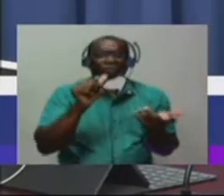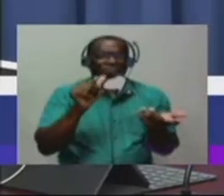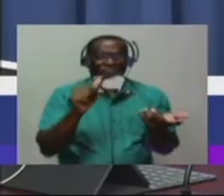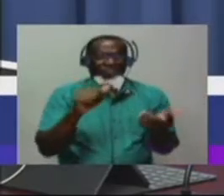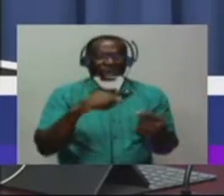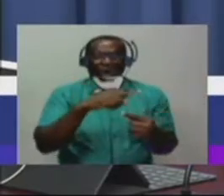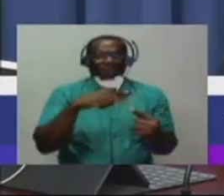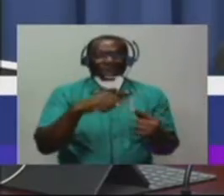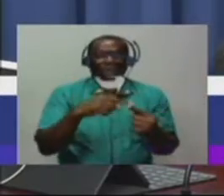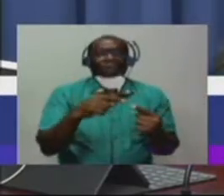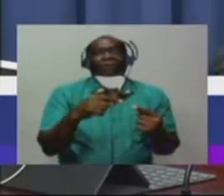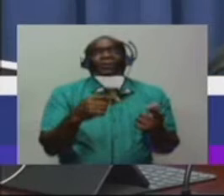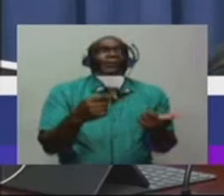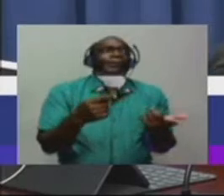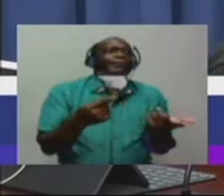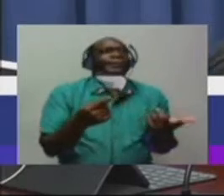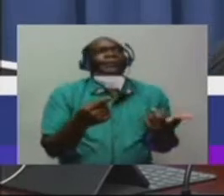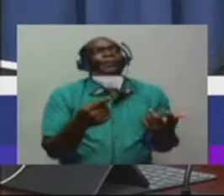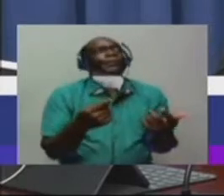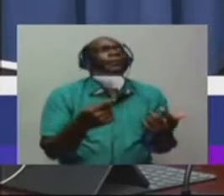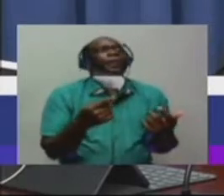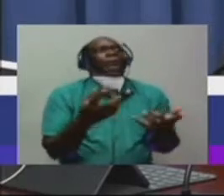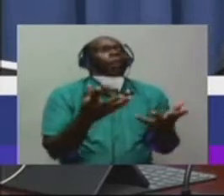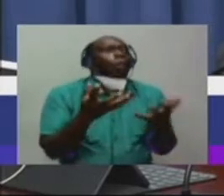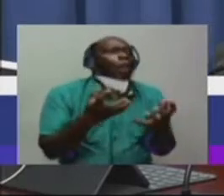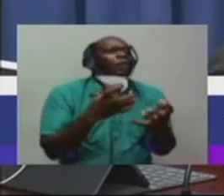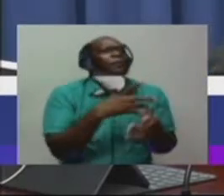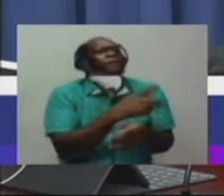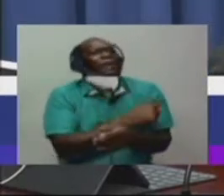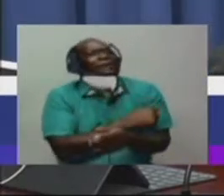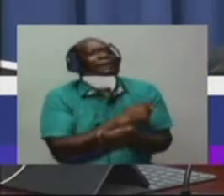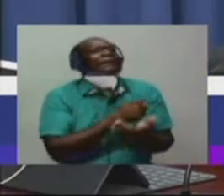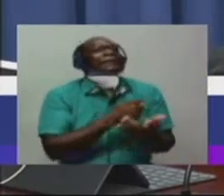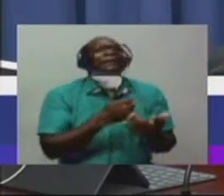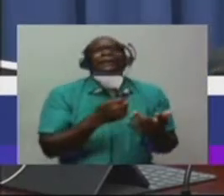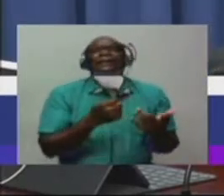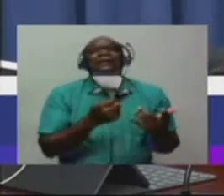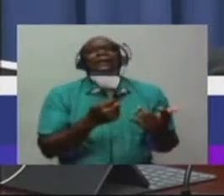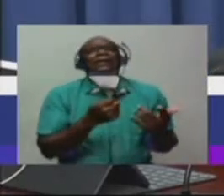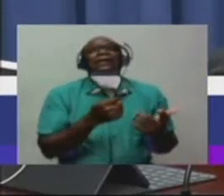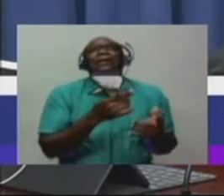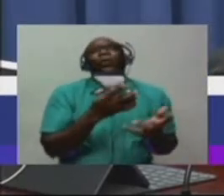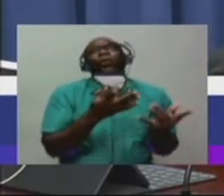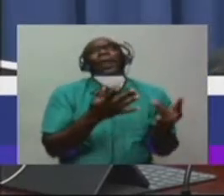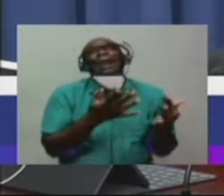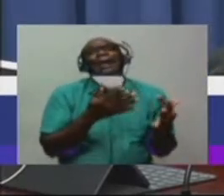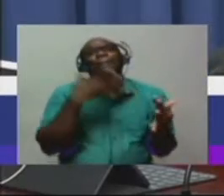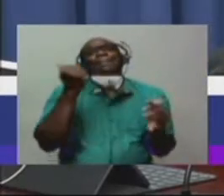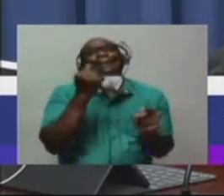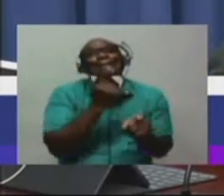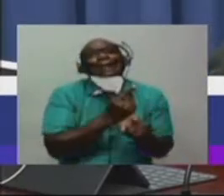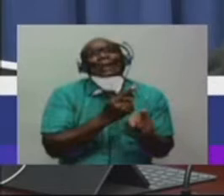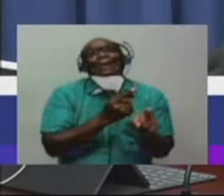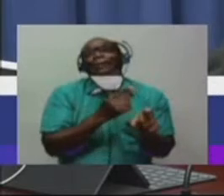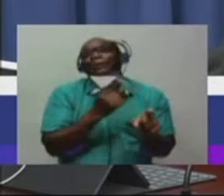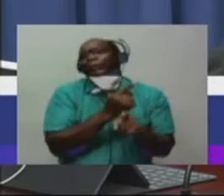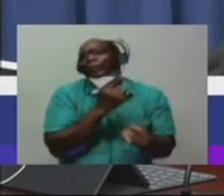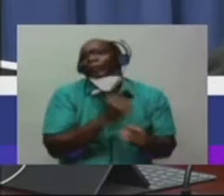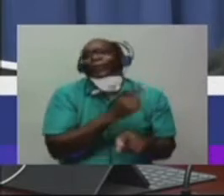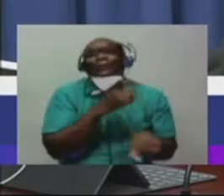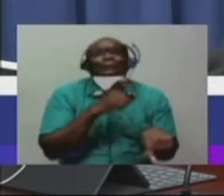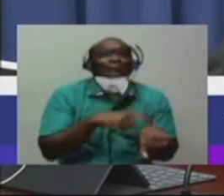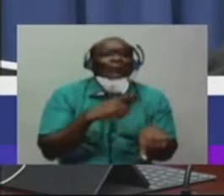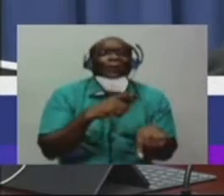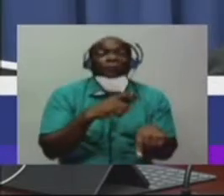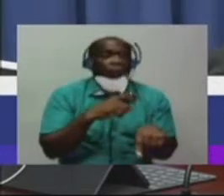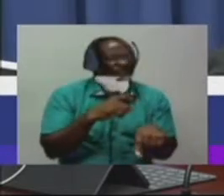for the appropriate time, whatever they see the appropriate time is. However, the time to get